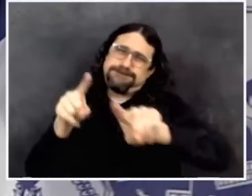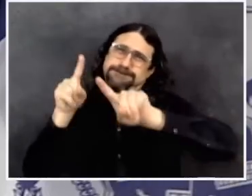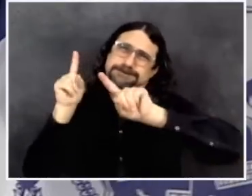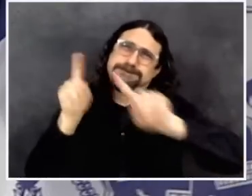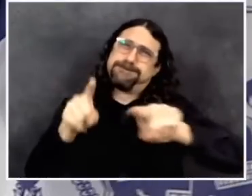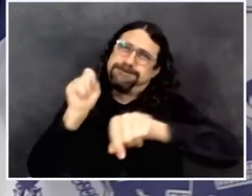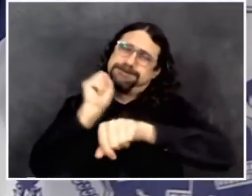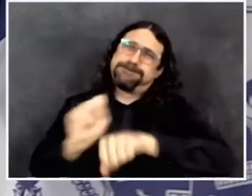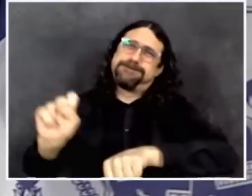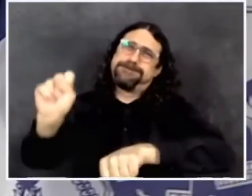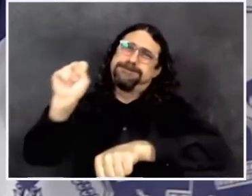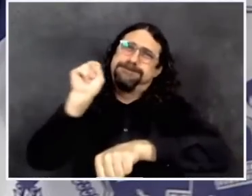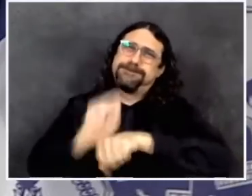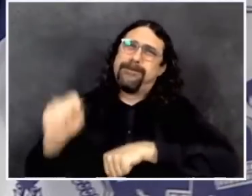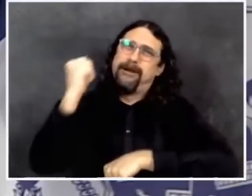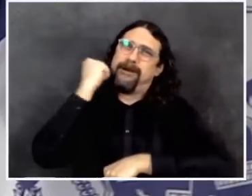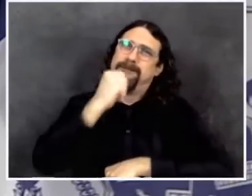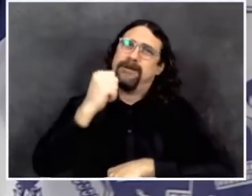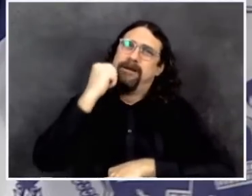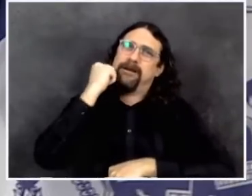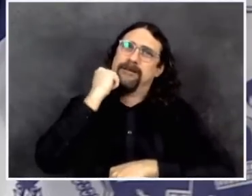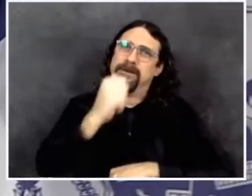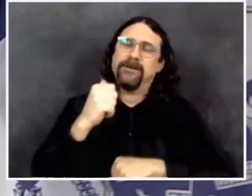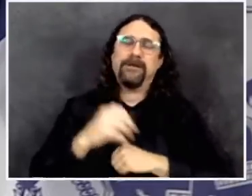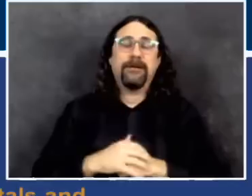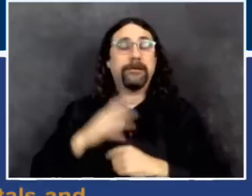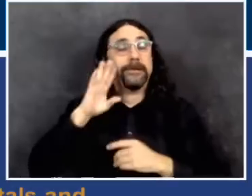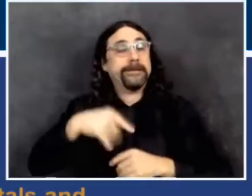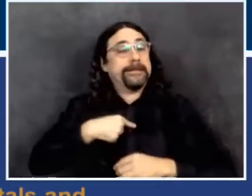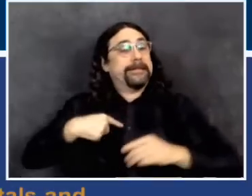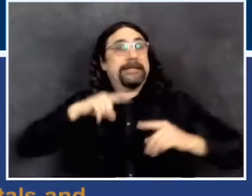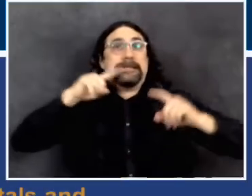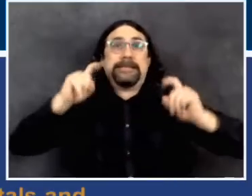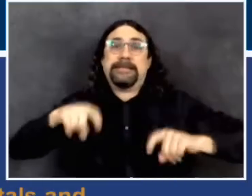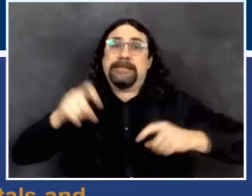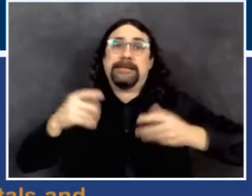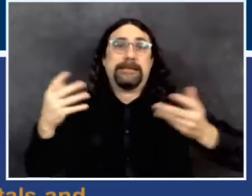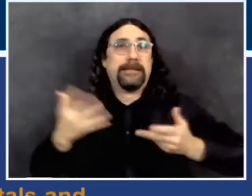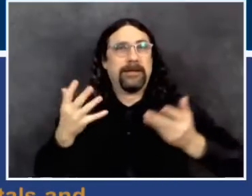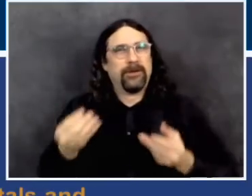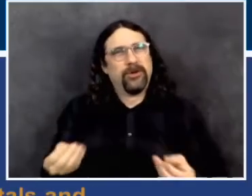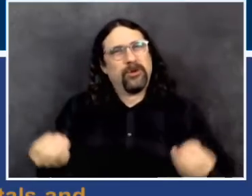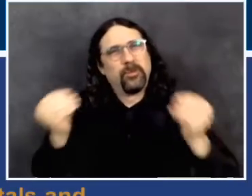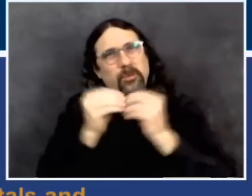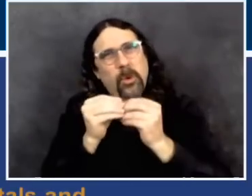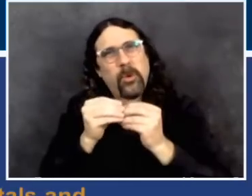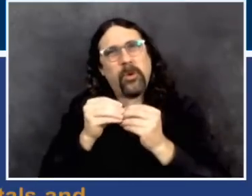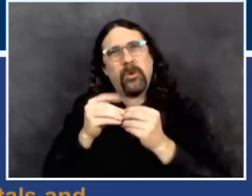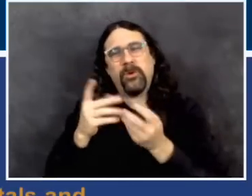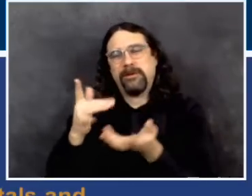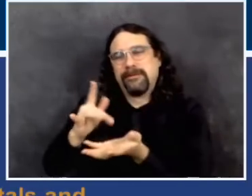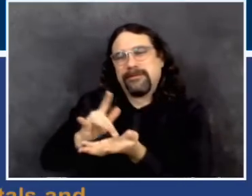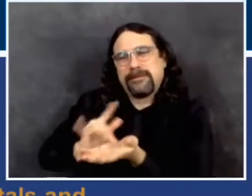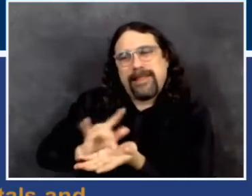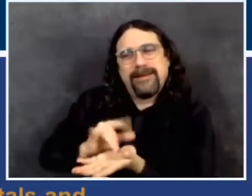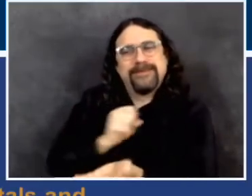rest, bring in new folks to help shoulder the burden. So as of today, we've added